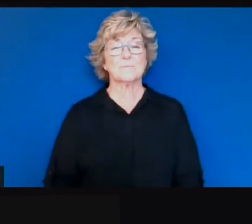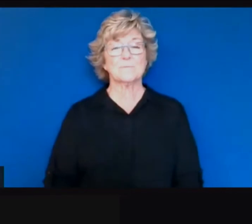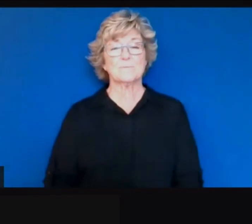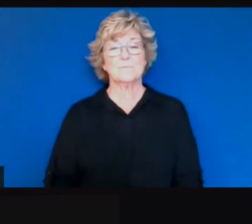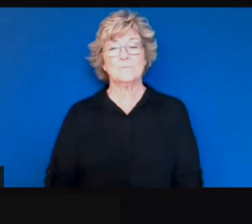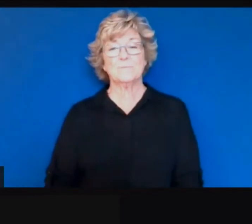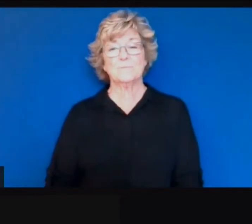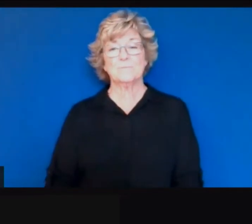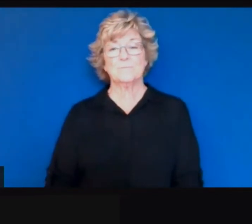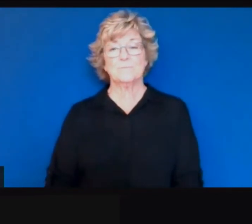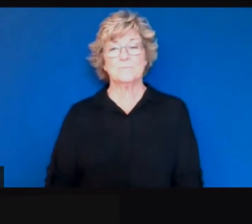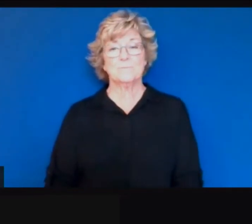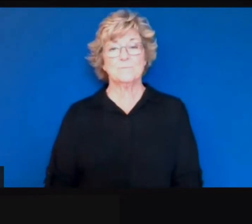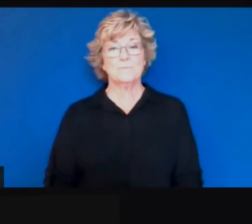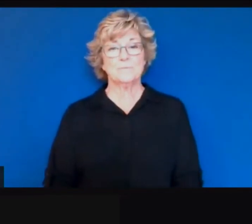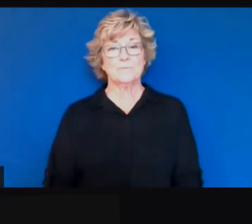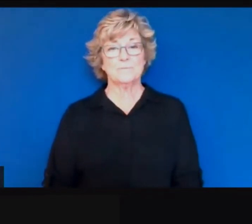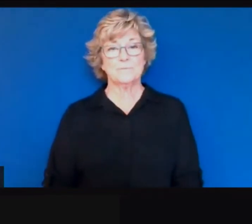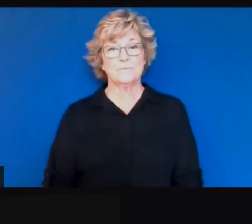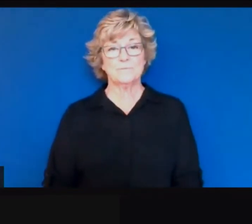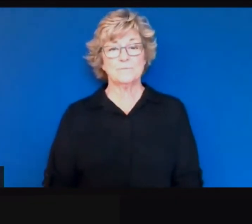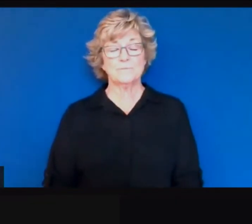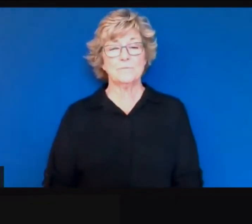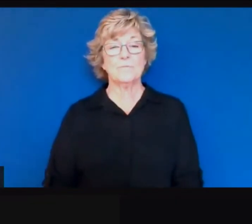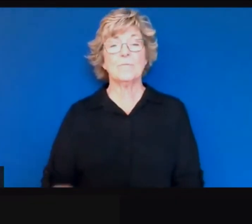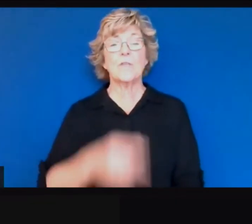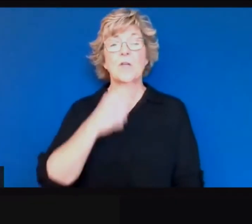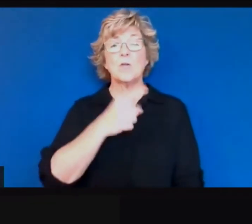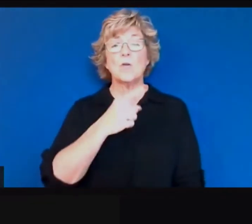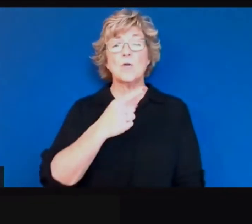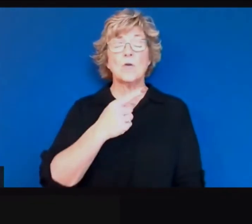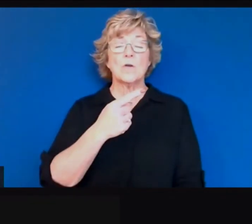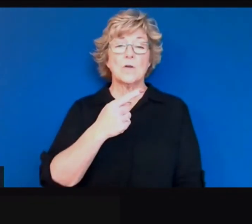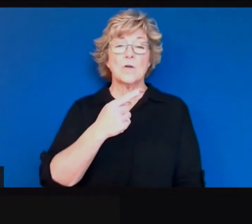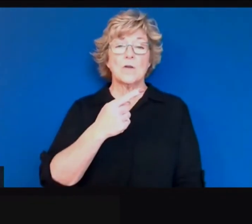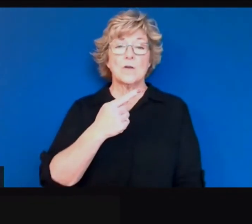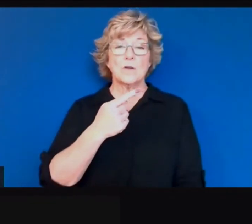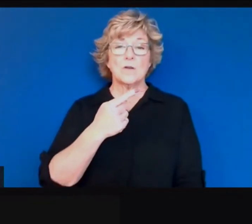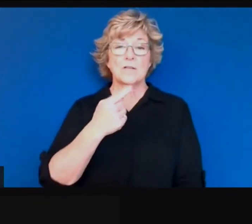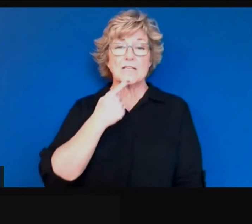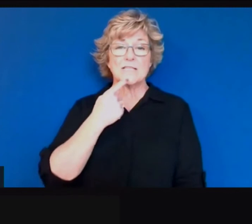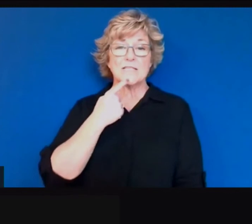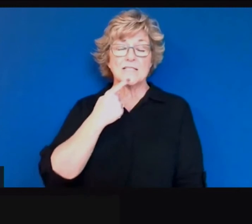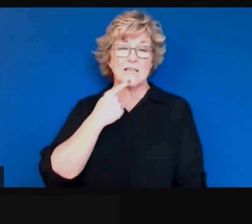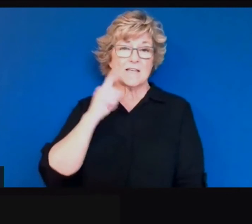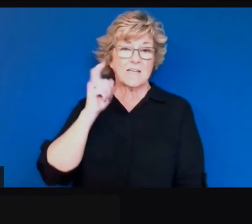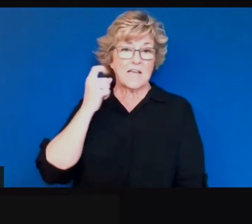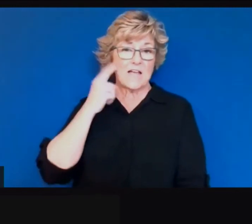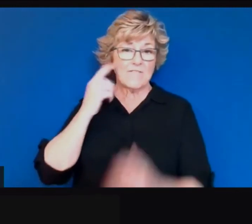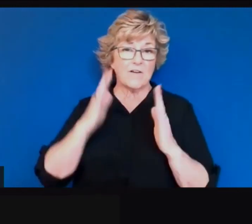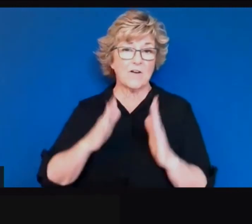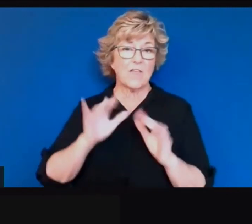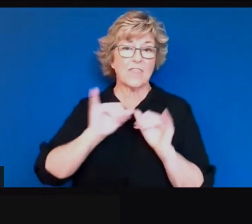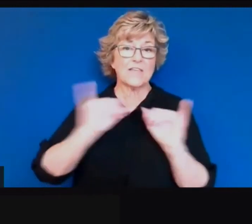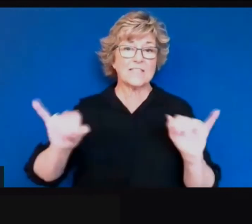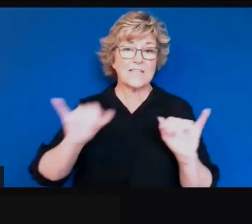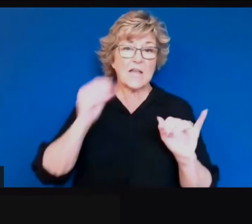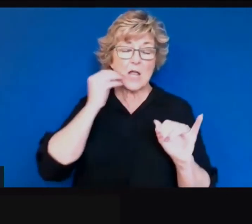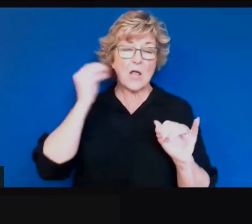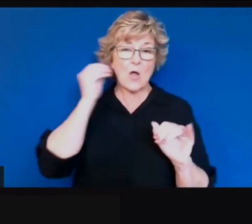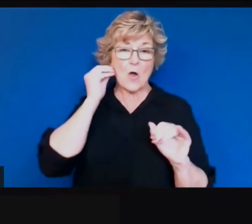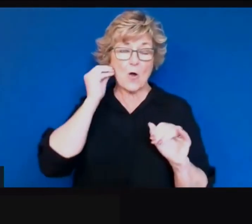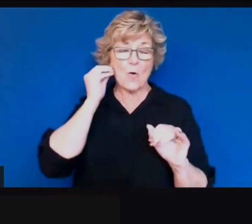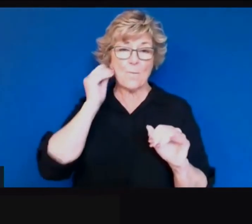Thank you, Governor. You earlier in this event hinted that the stay-at-home orders will probably